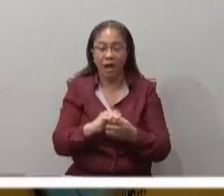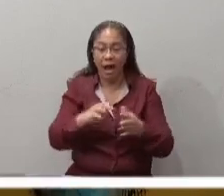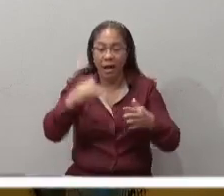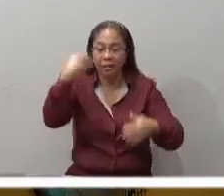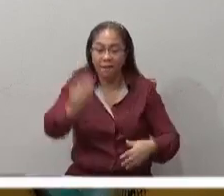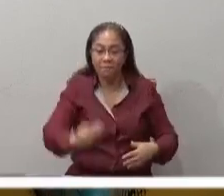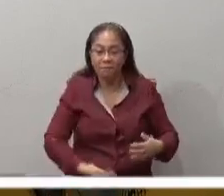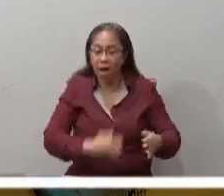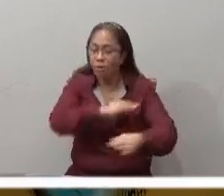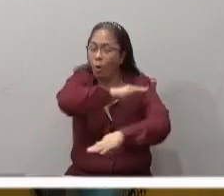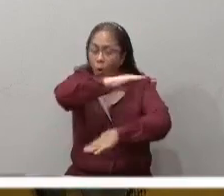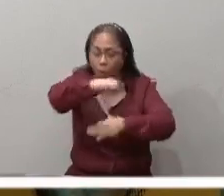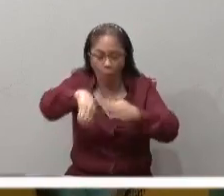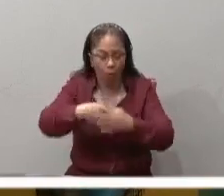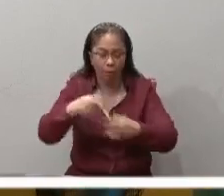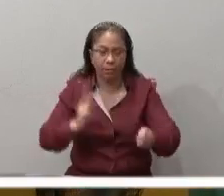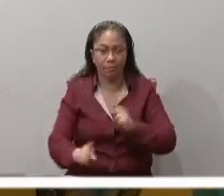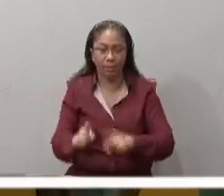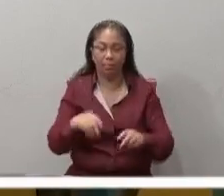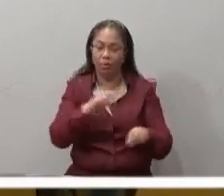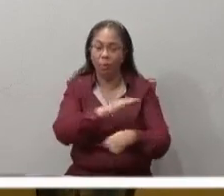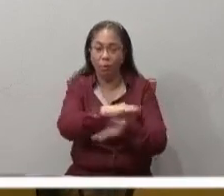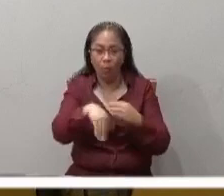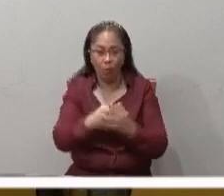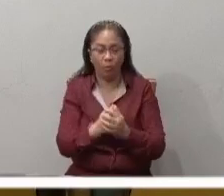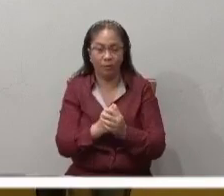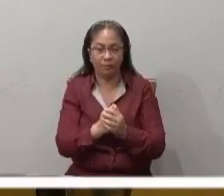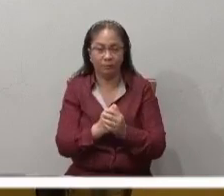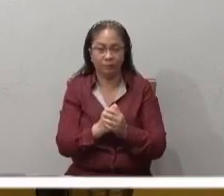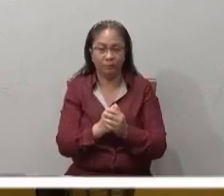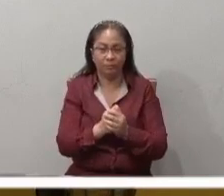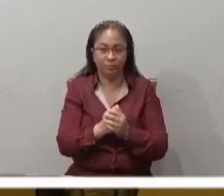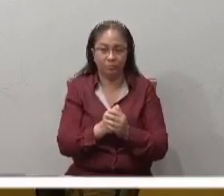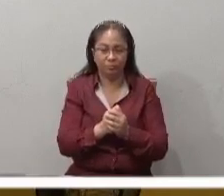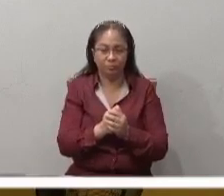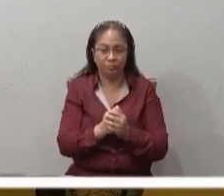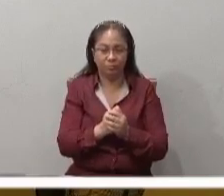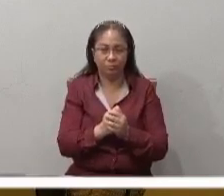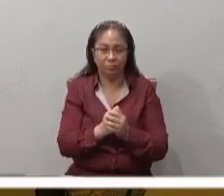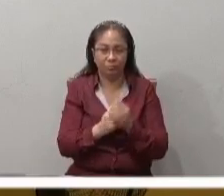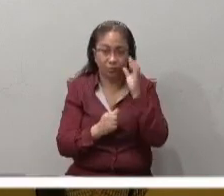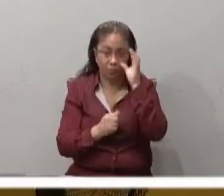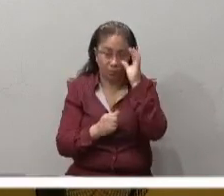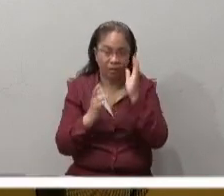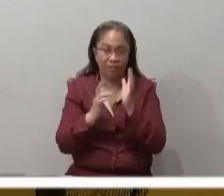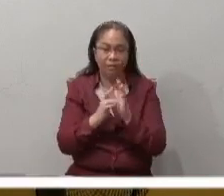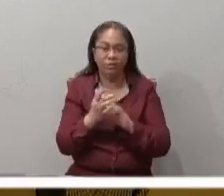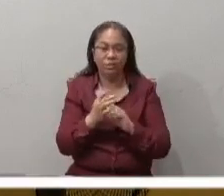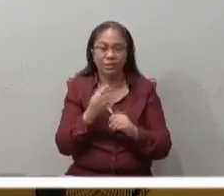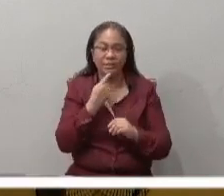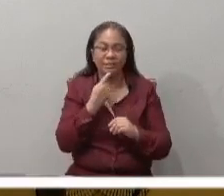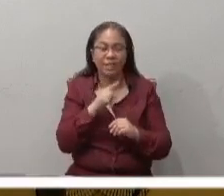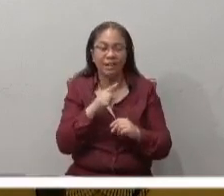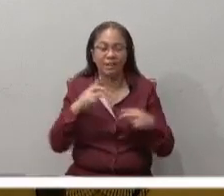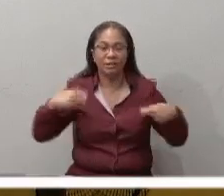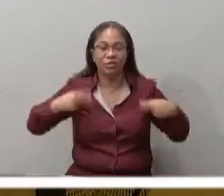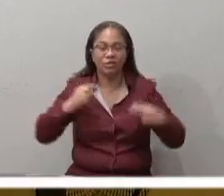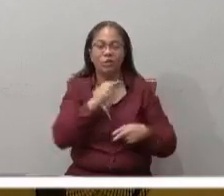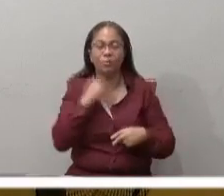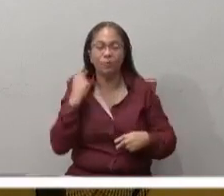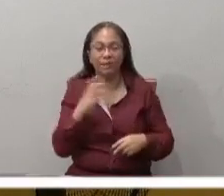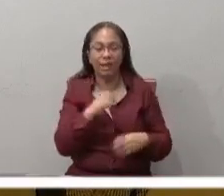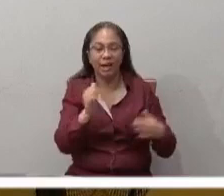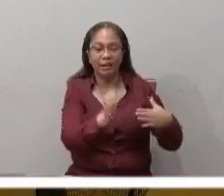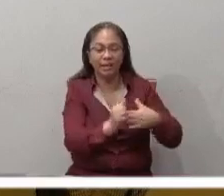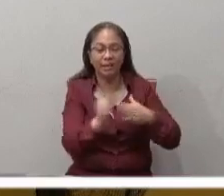invited. This is addressed to the chief priests and to the elders of the people. And he's saying to